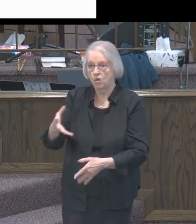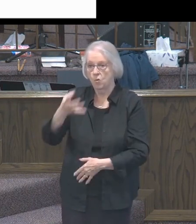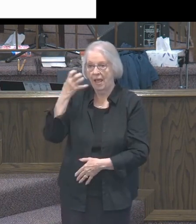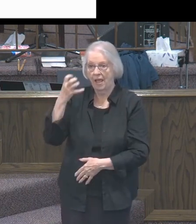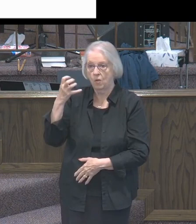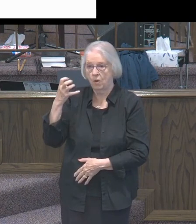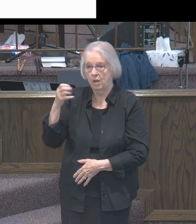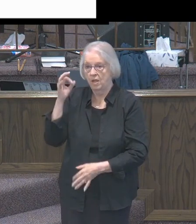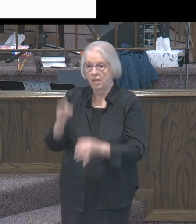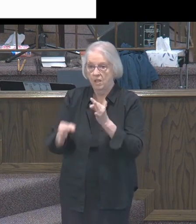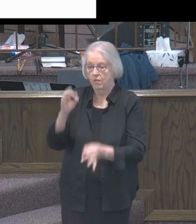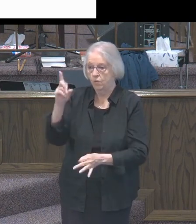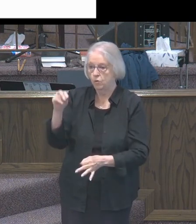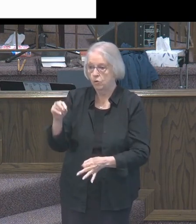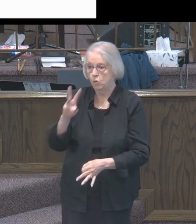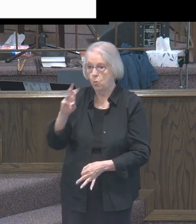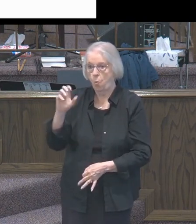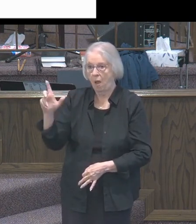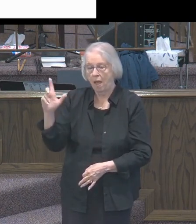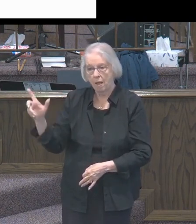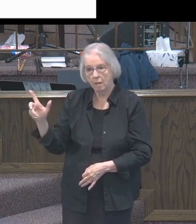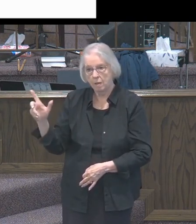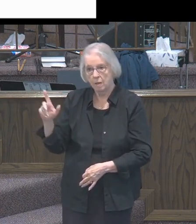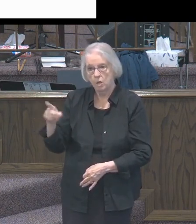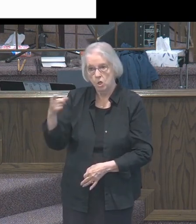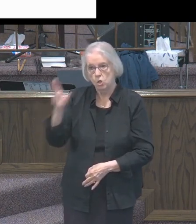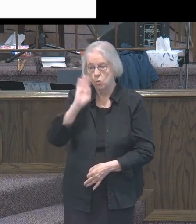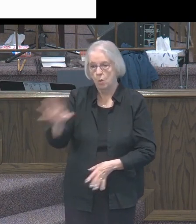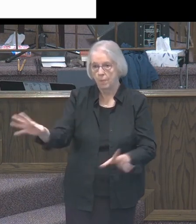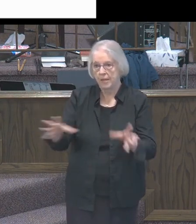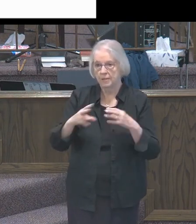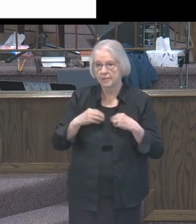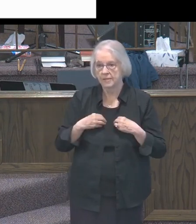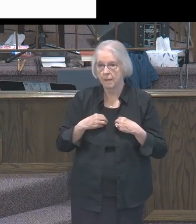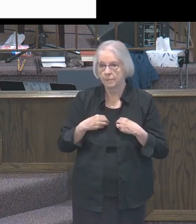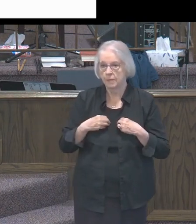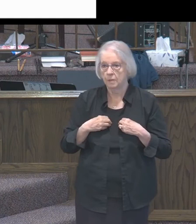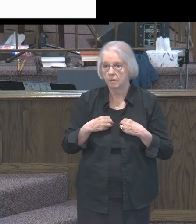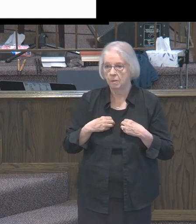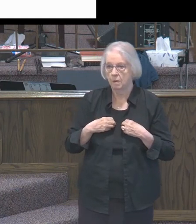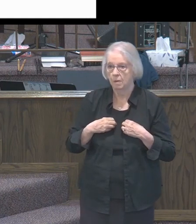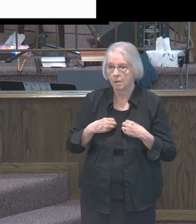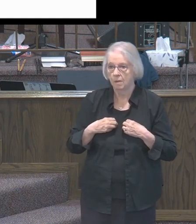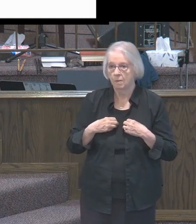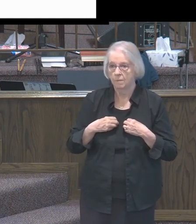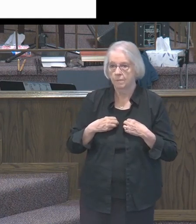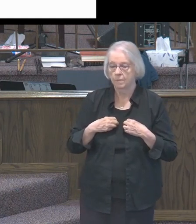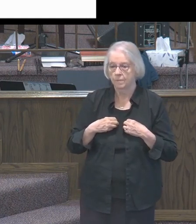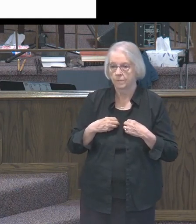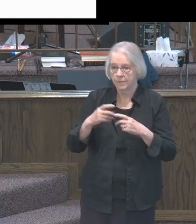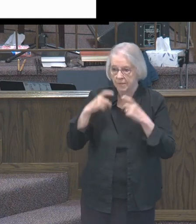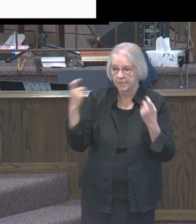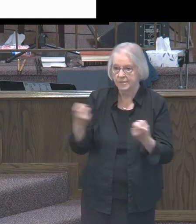accepted? And if you do not do well, sin lies at your door, or sin